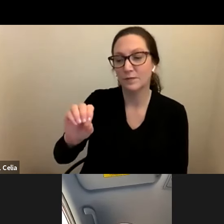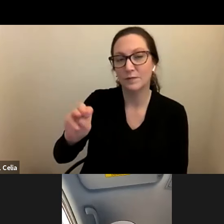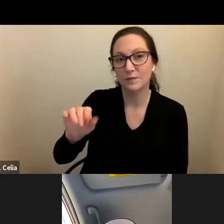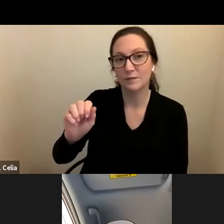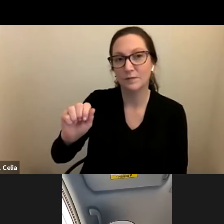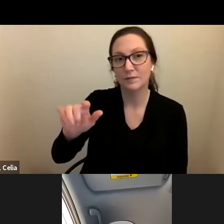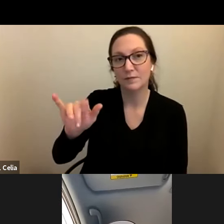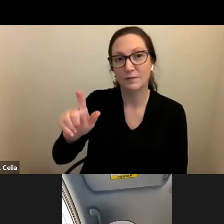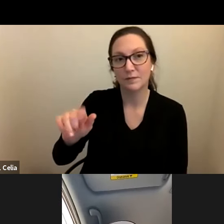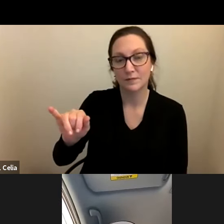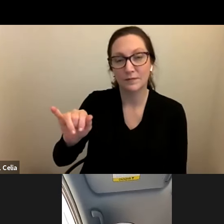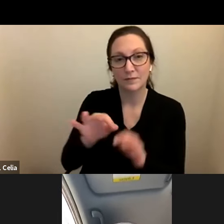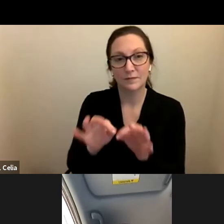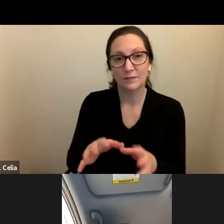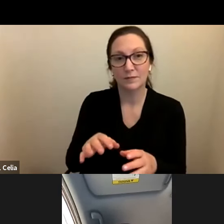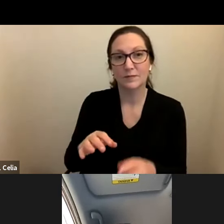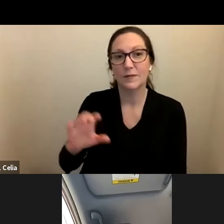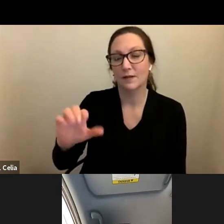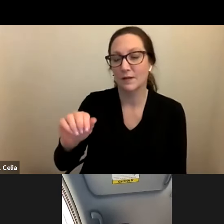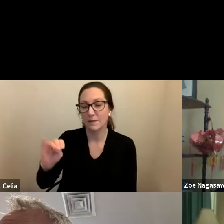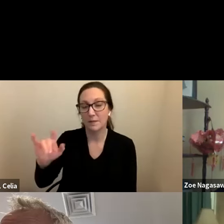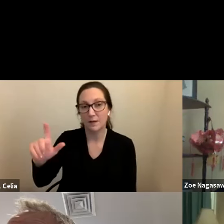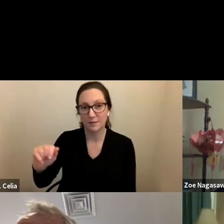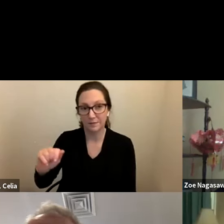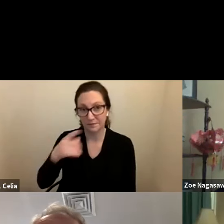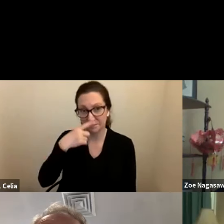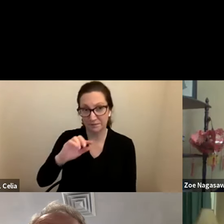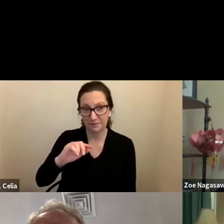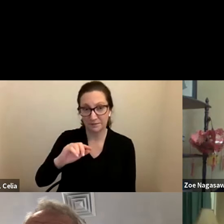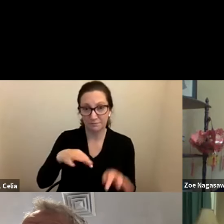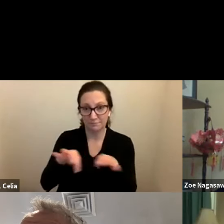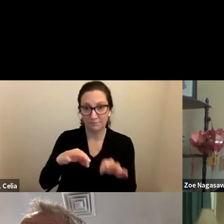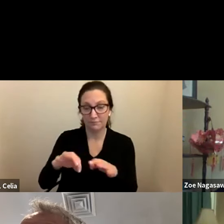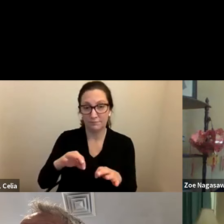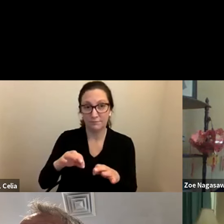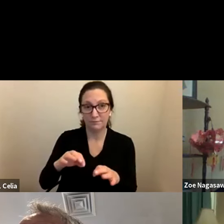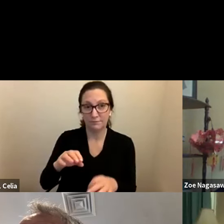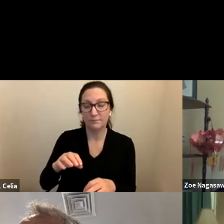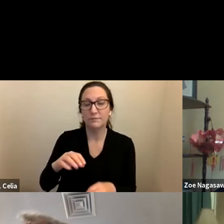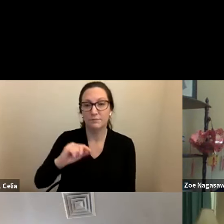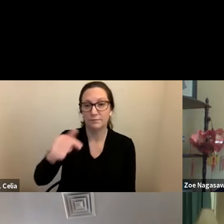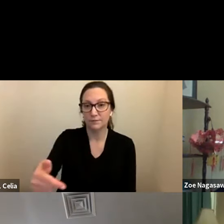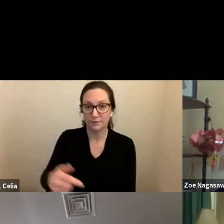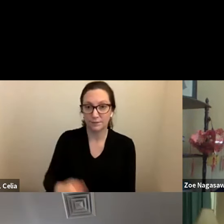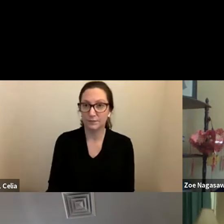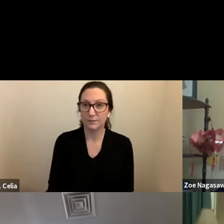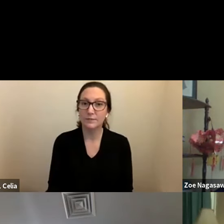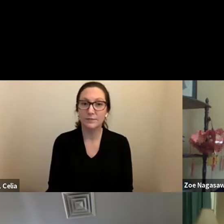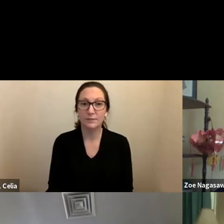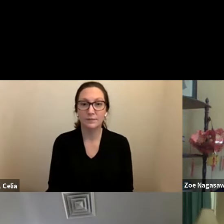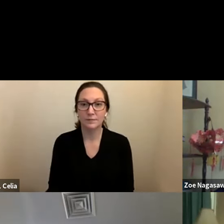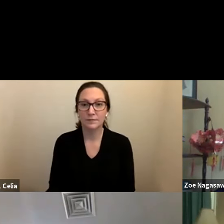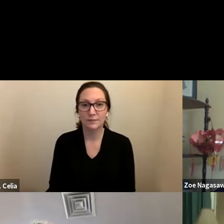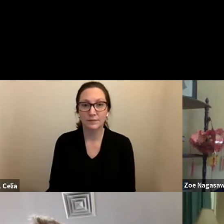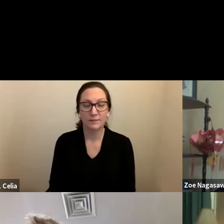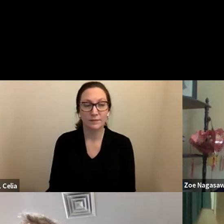is Camilla Fatun Jamal. Would you please give the Zoom instructions in Somali? Hello, good evening,